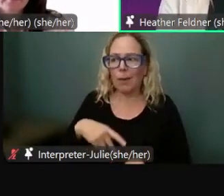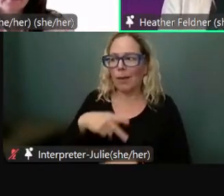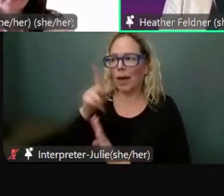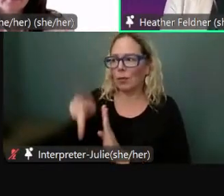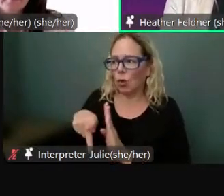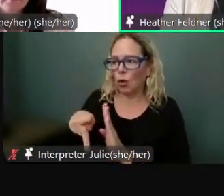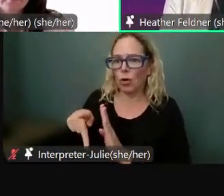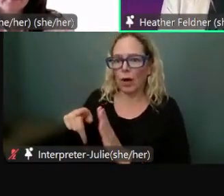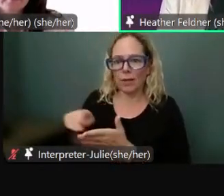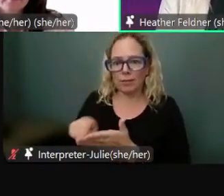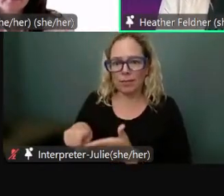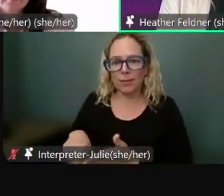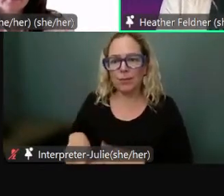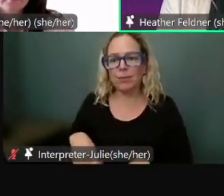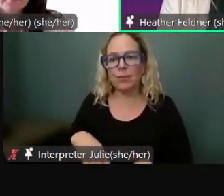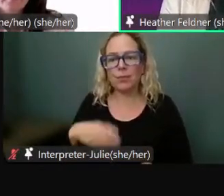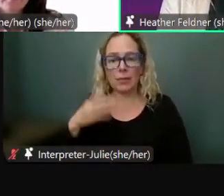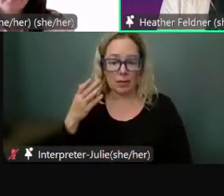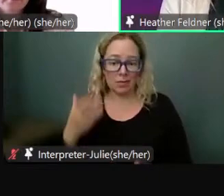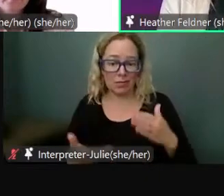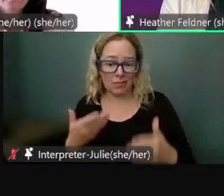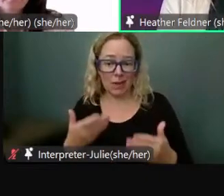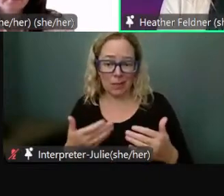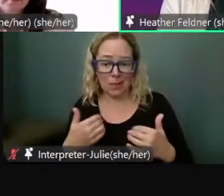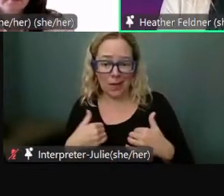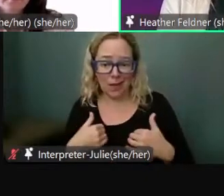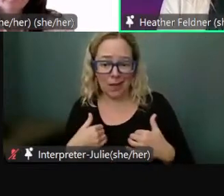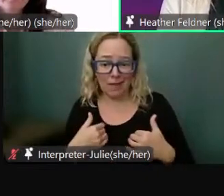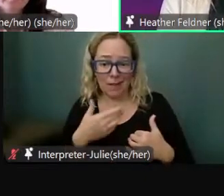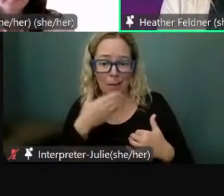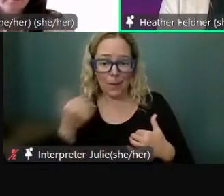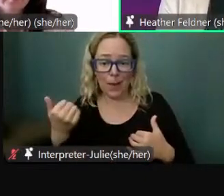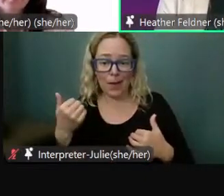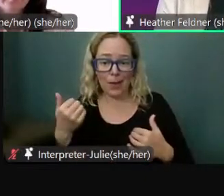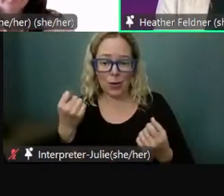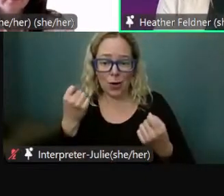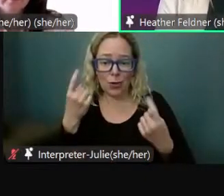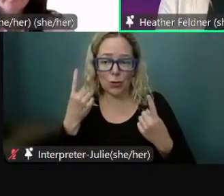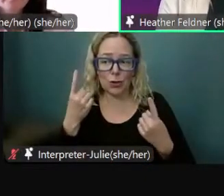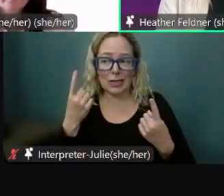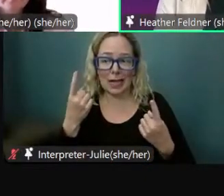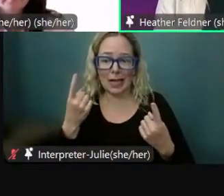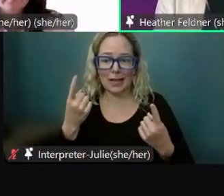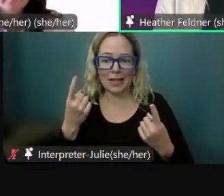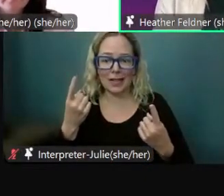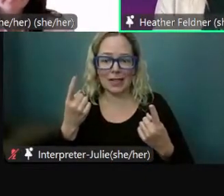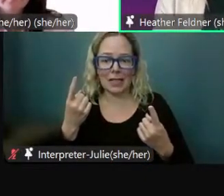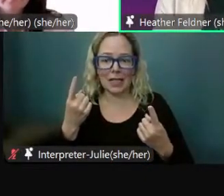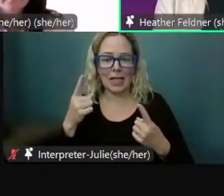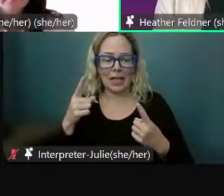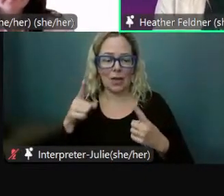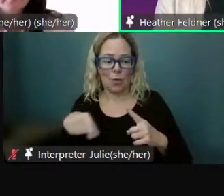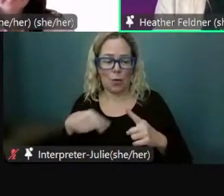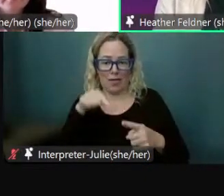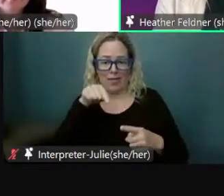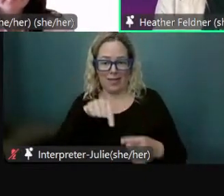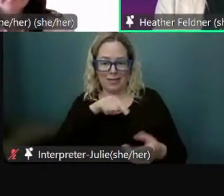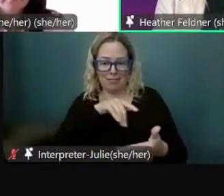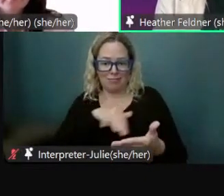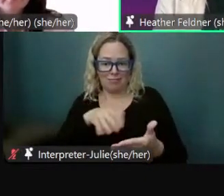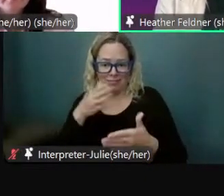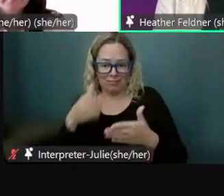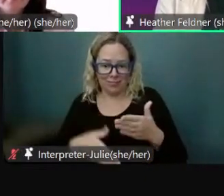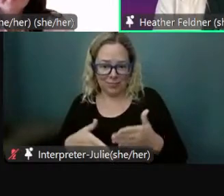bit better of an understanding of that, you know, if we can complete the study as